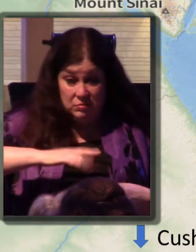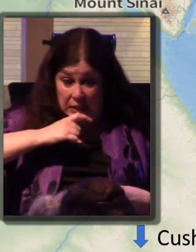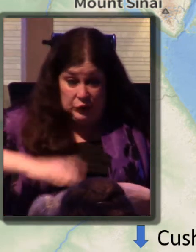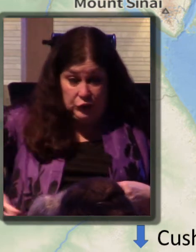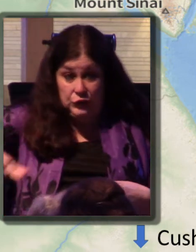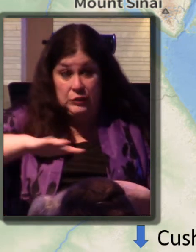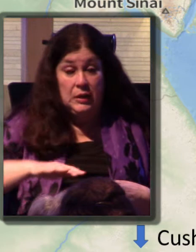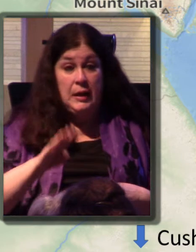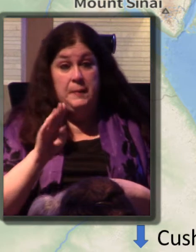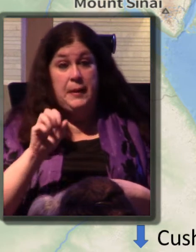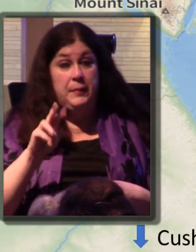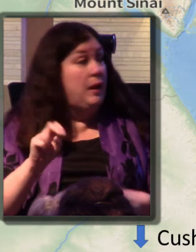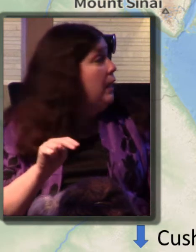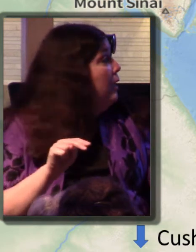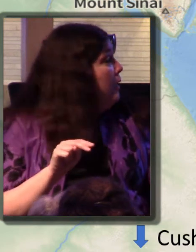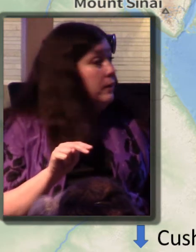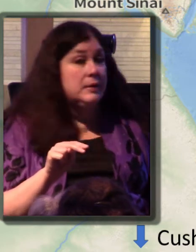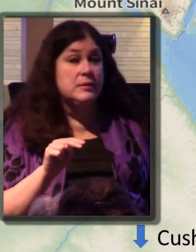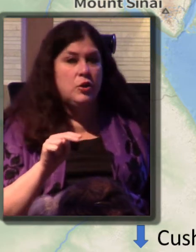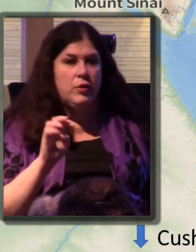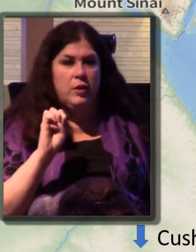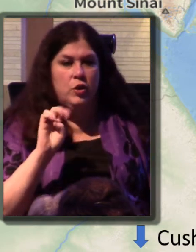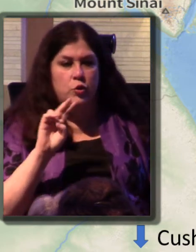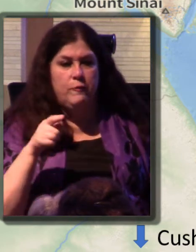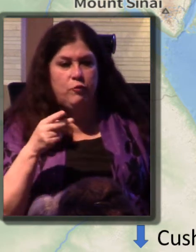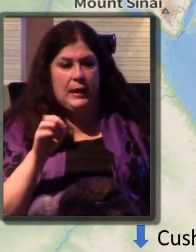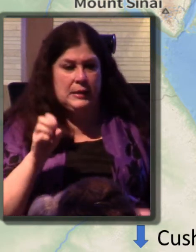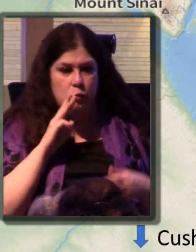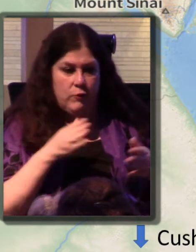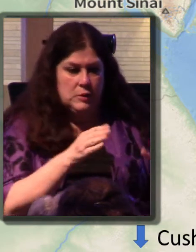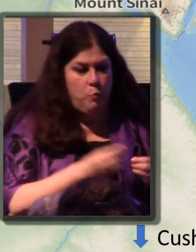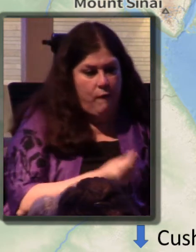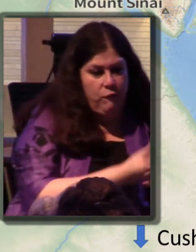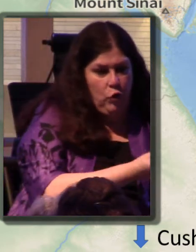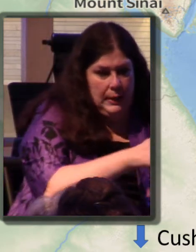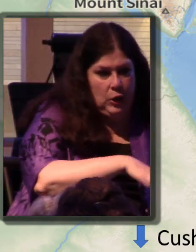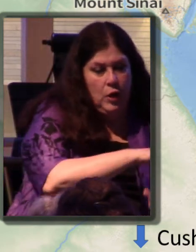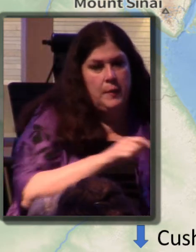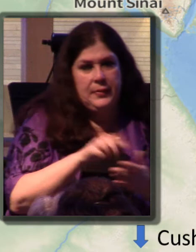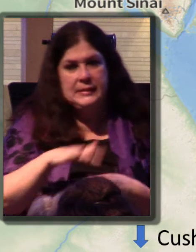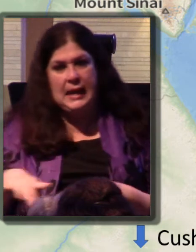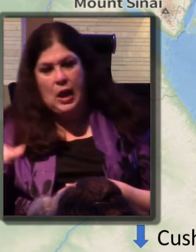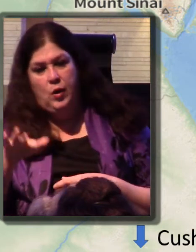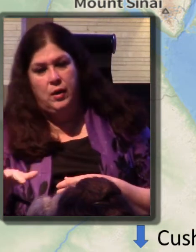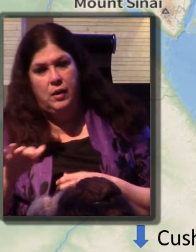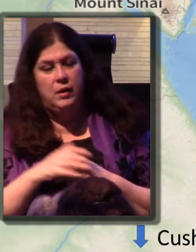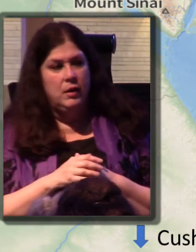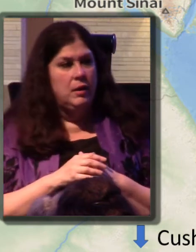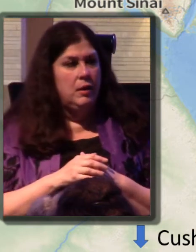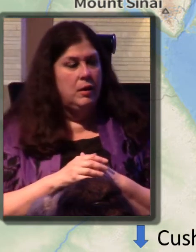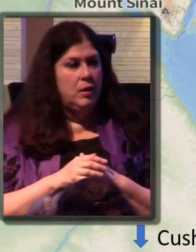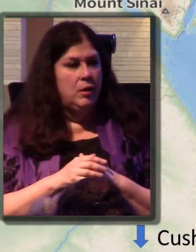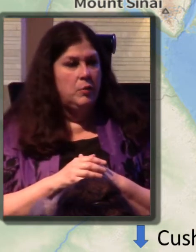This is all desert. Now here, Babylon is along, obviously, the Euphrates River, and so it's more fertile here. But this whole area that